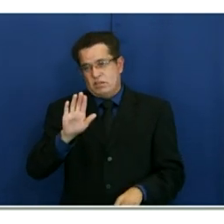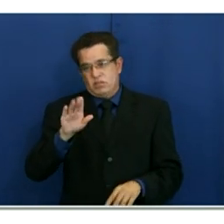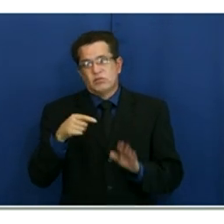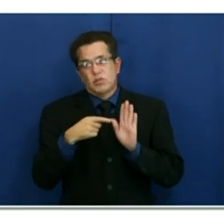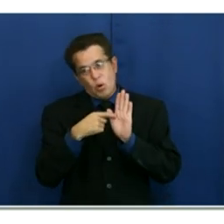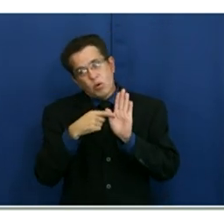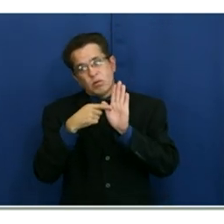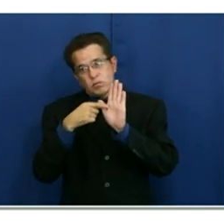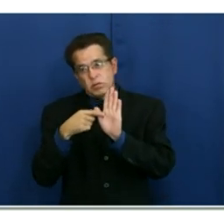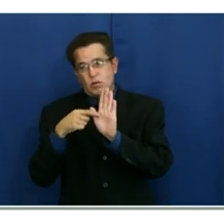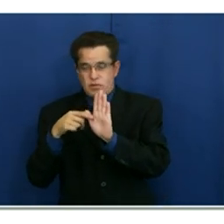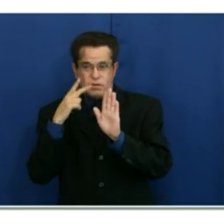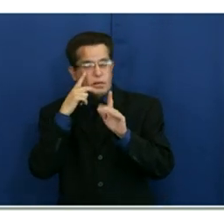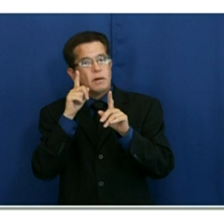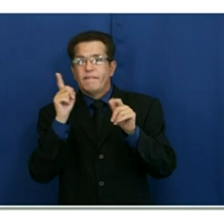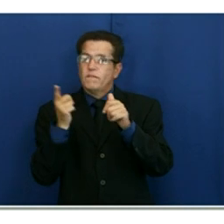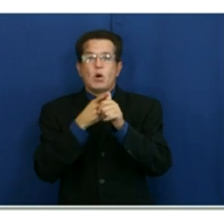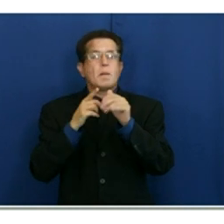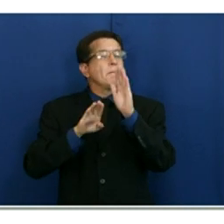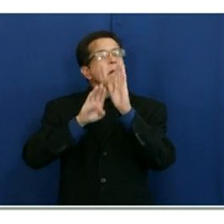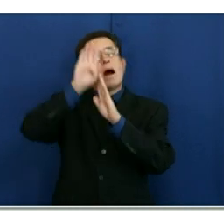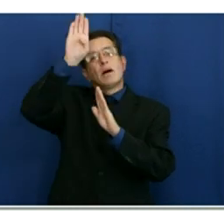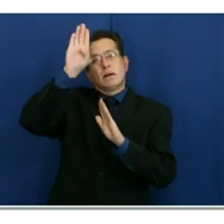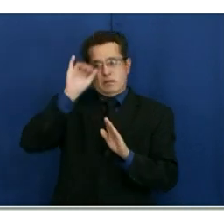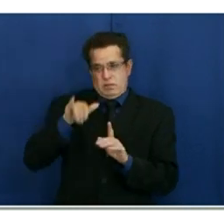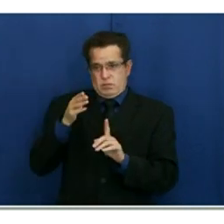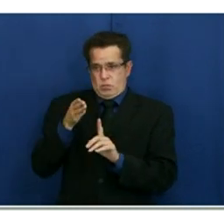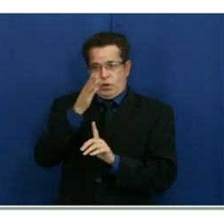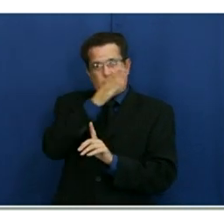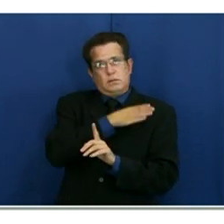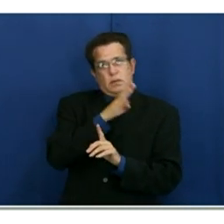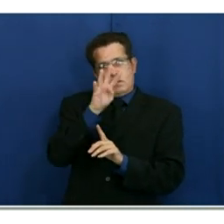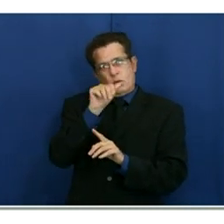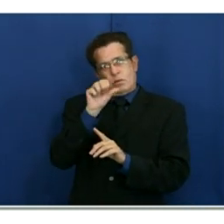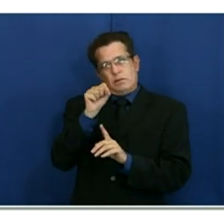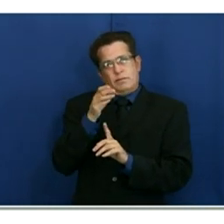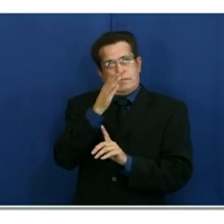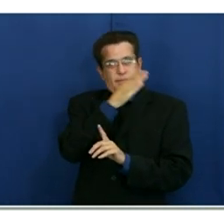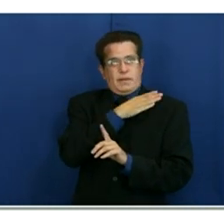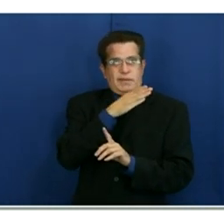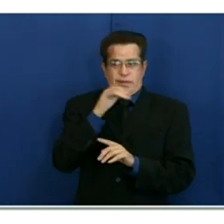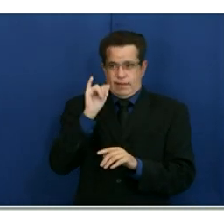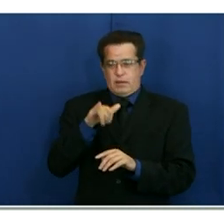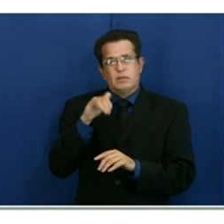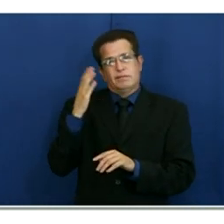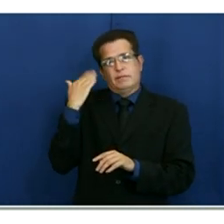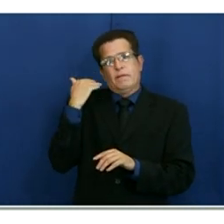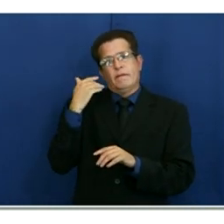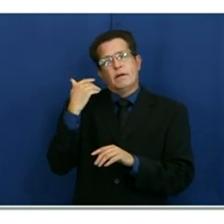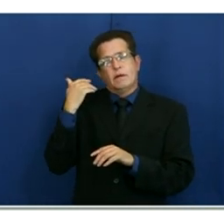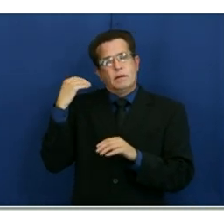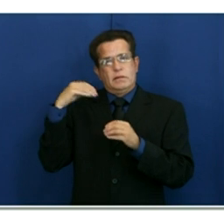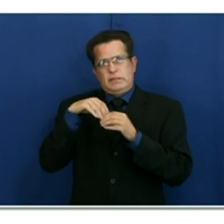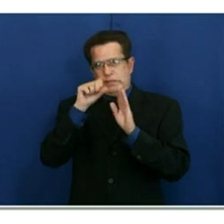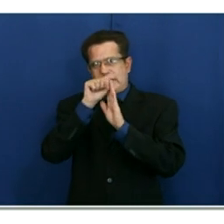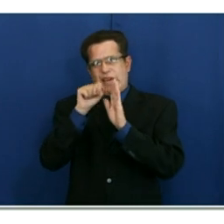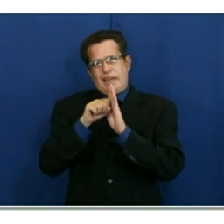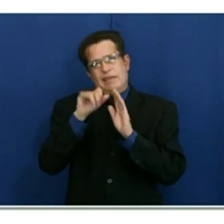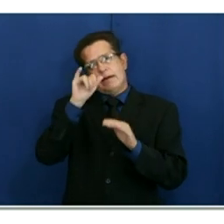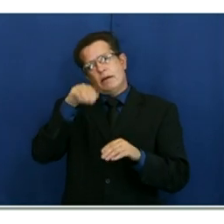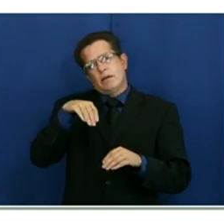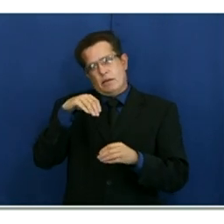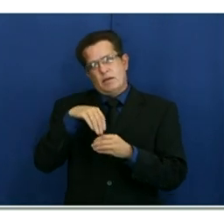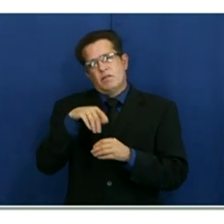the first major peak was when restrictions were employed by the state in the